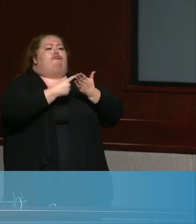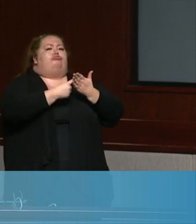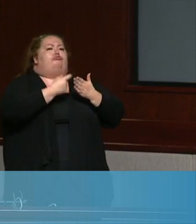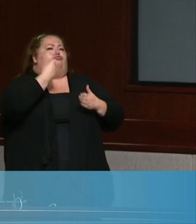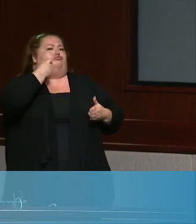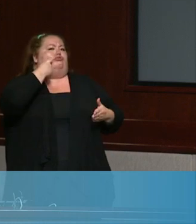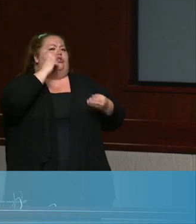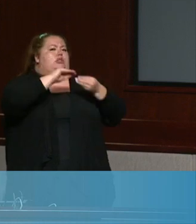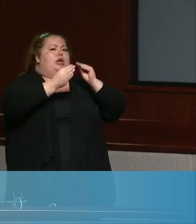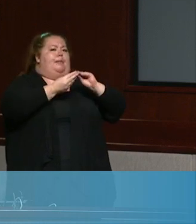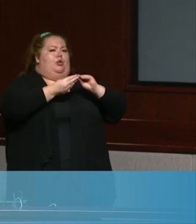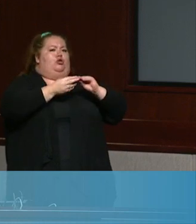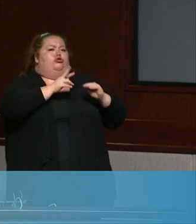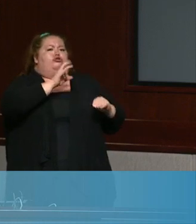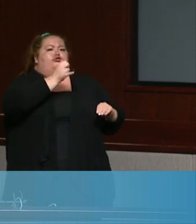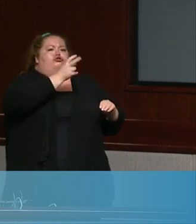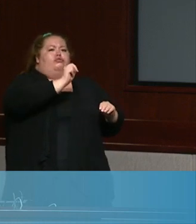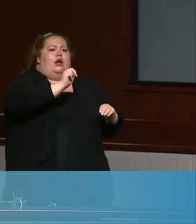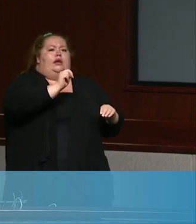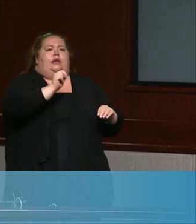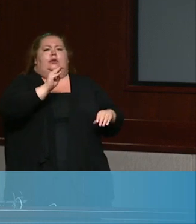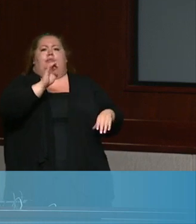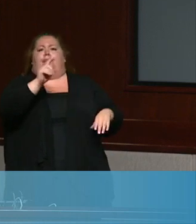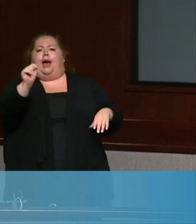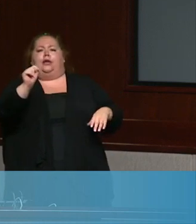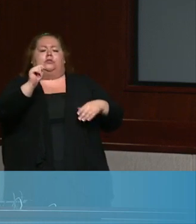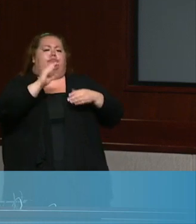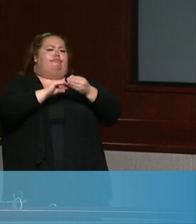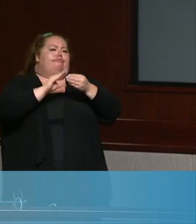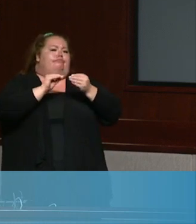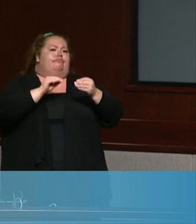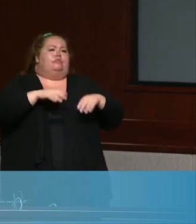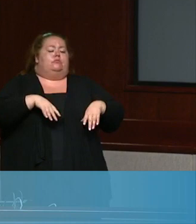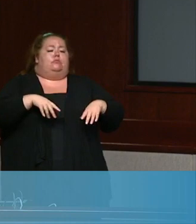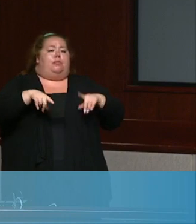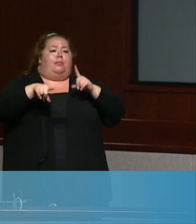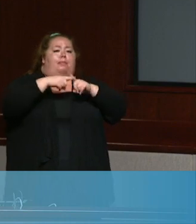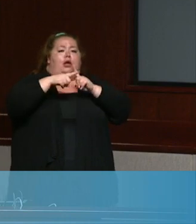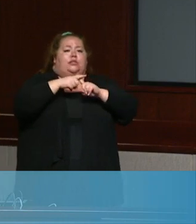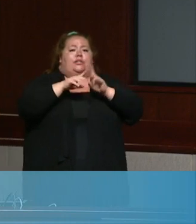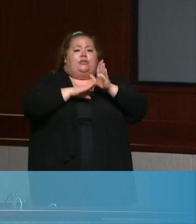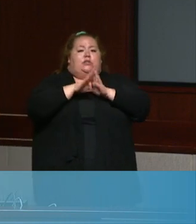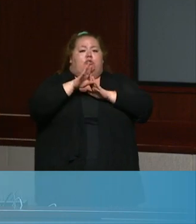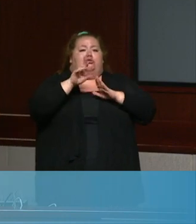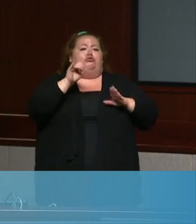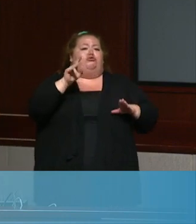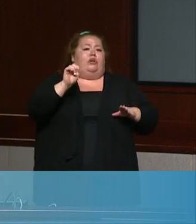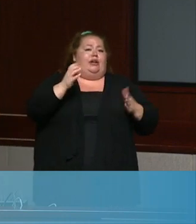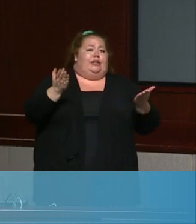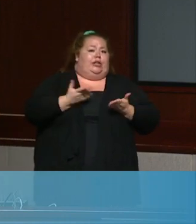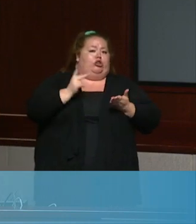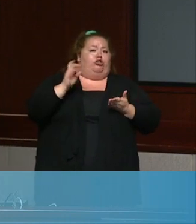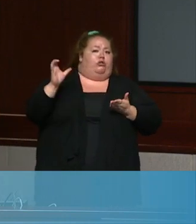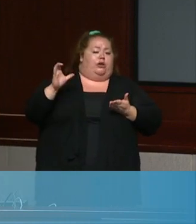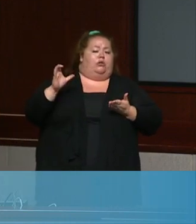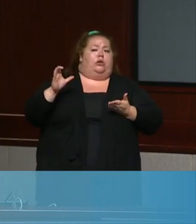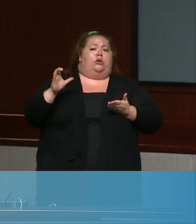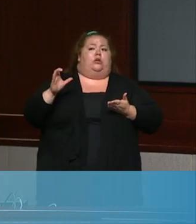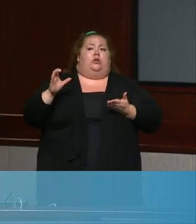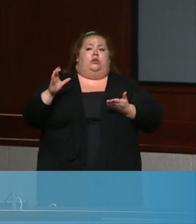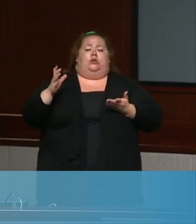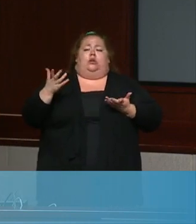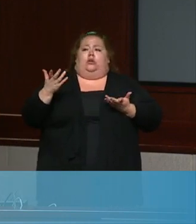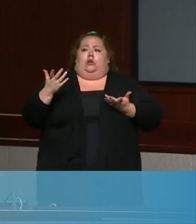and Matt did. So the positivity rate here in Kern County and Central Valley, many consider